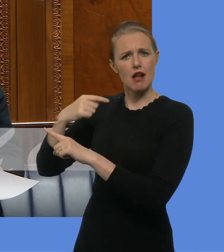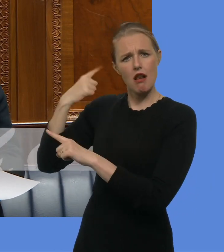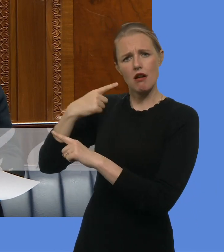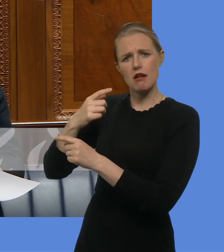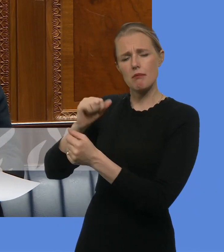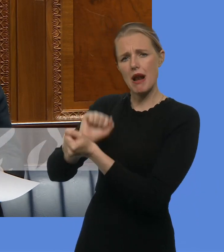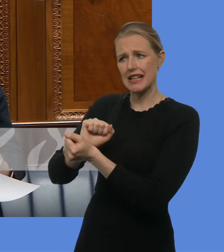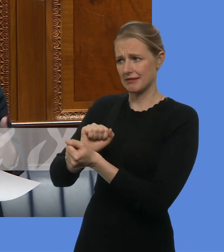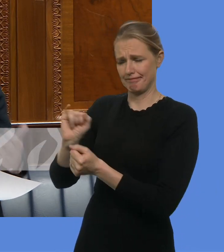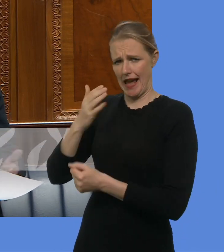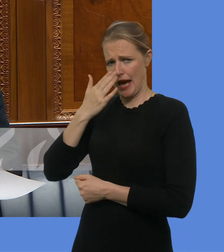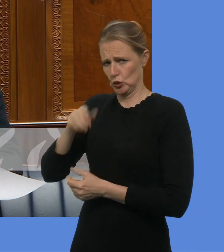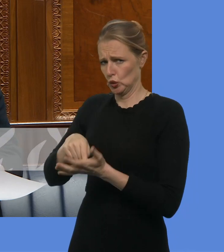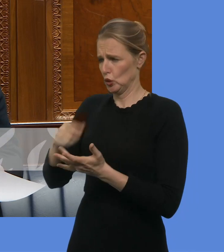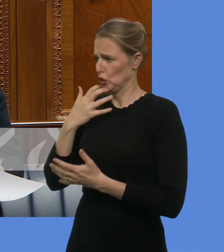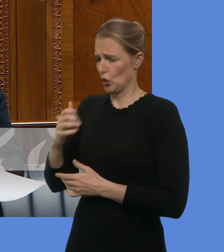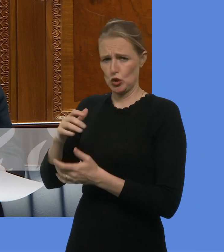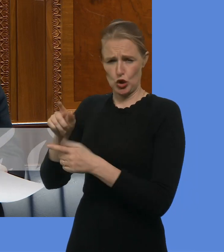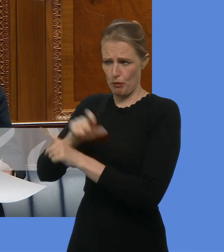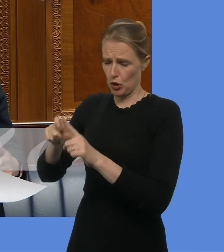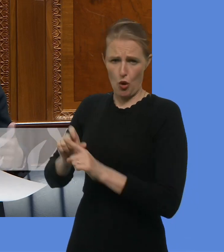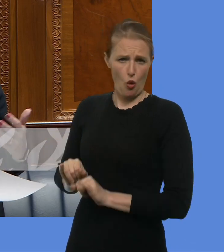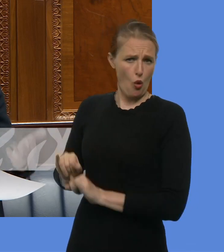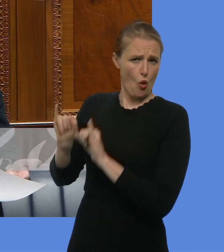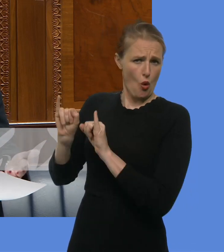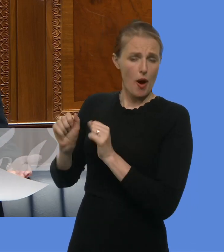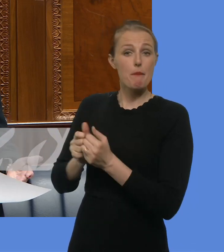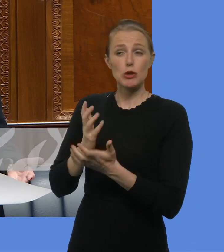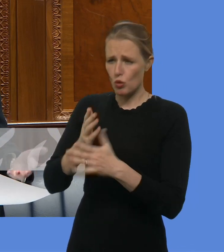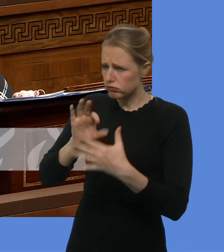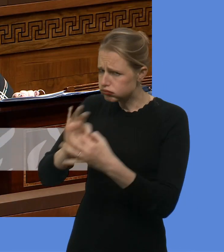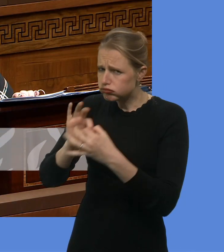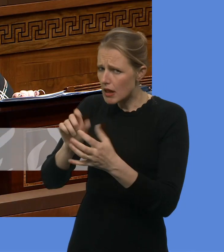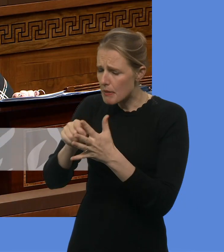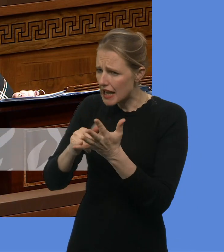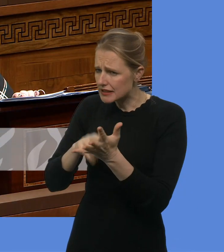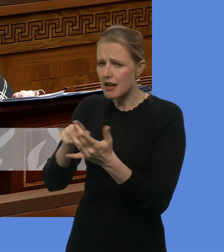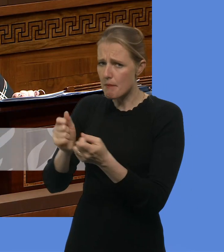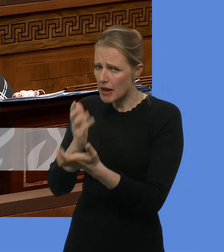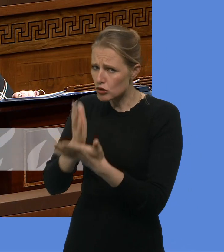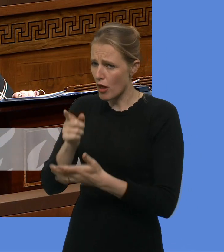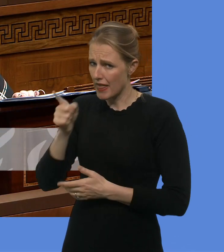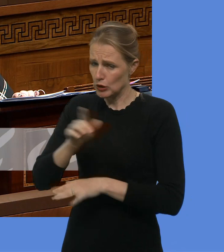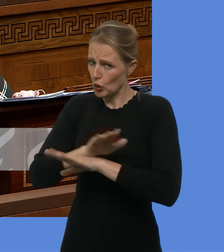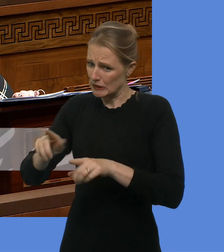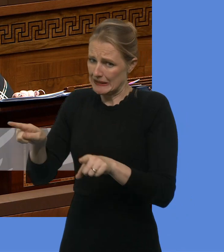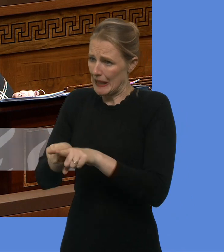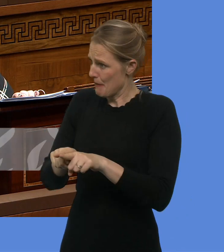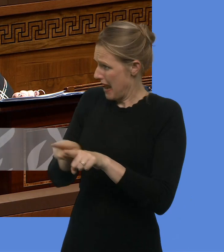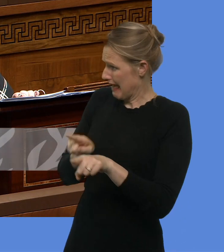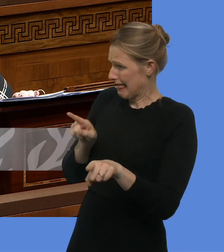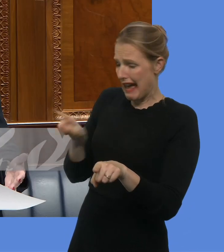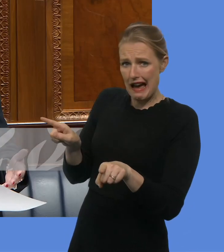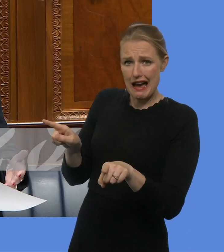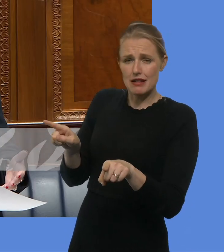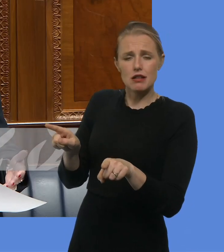Jewish community are not replicated here? And will you be issuing anything publicly to reassure the small